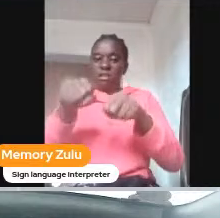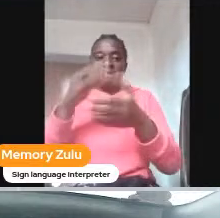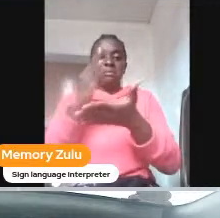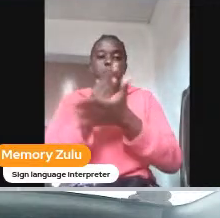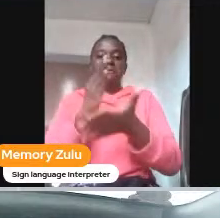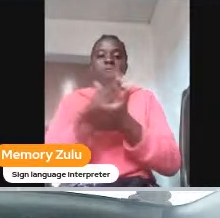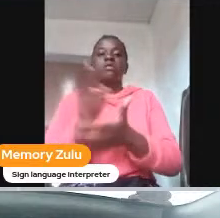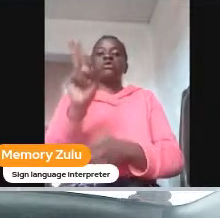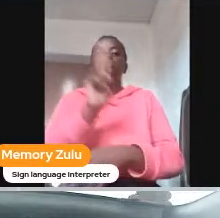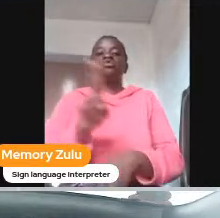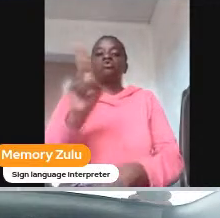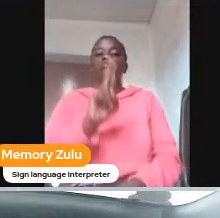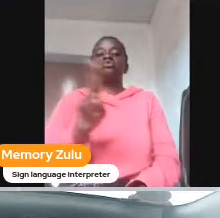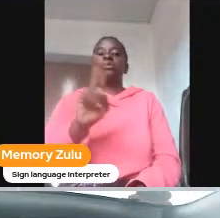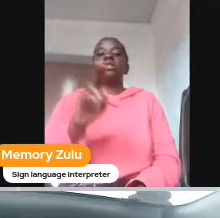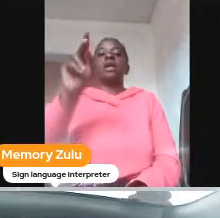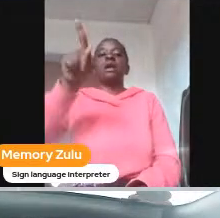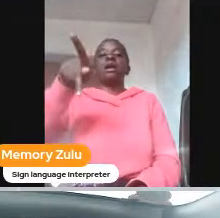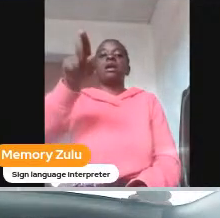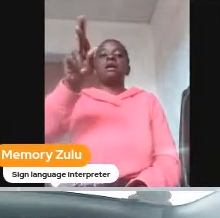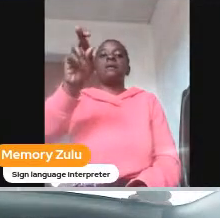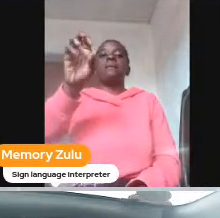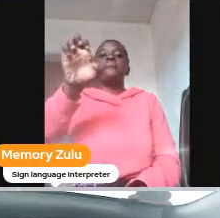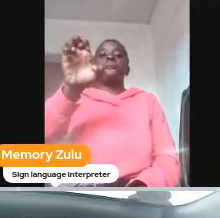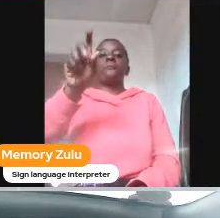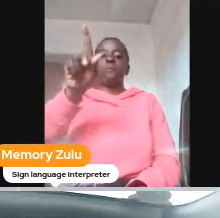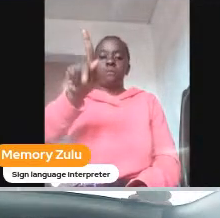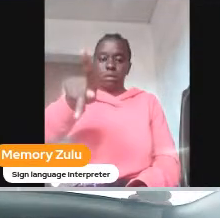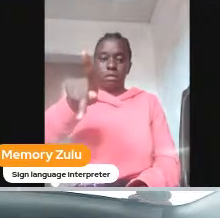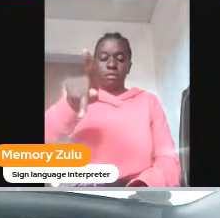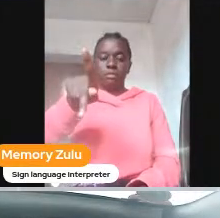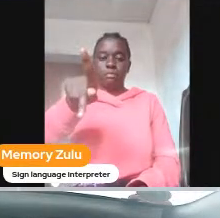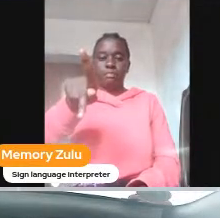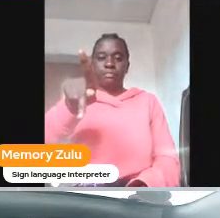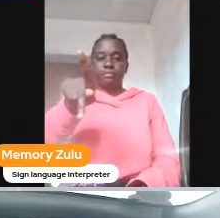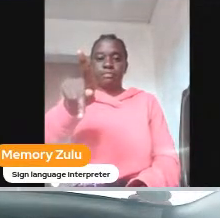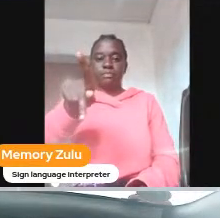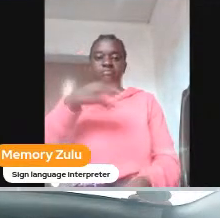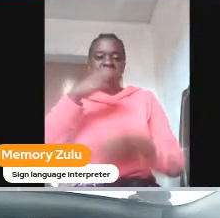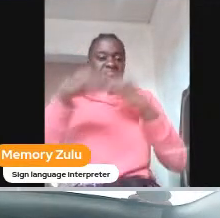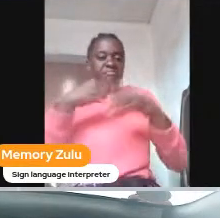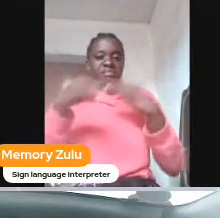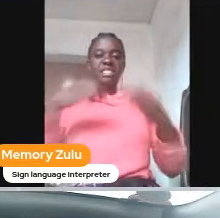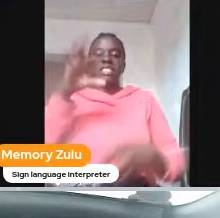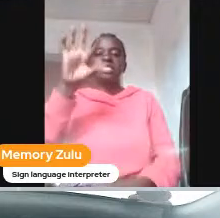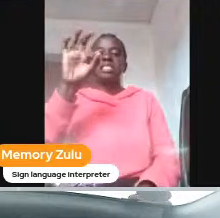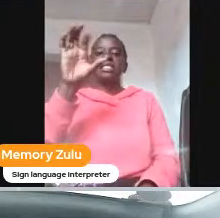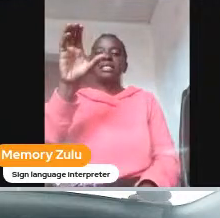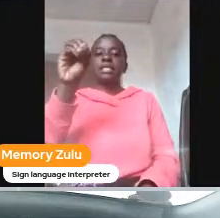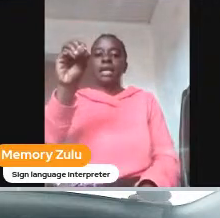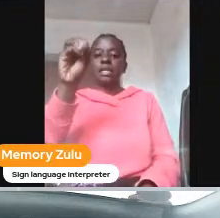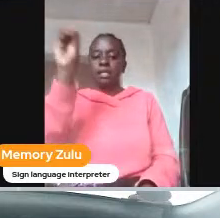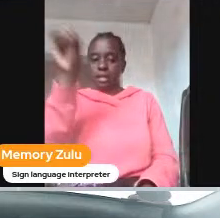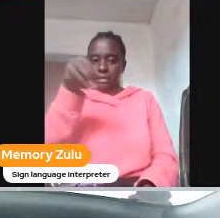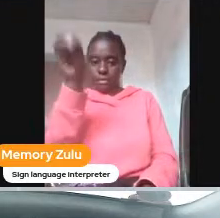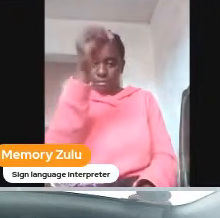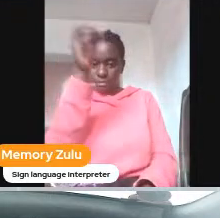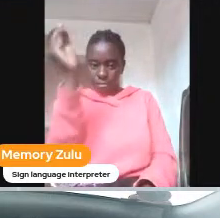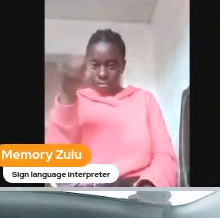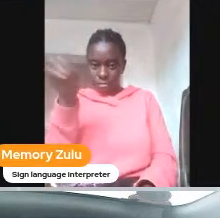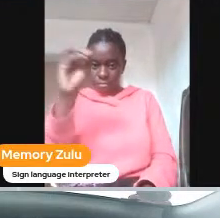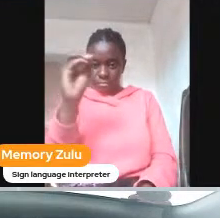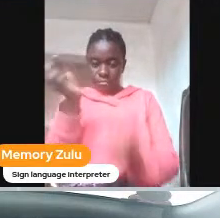by HIV, when you take PrEP, it's 90% you can be prevented. So PrEP is also very important when it comes